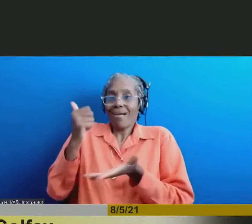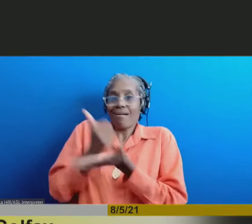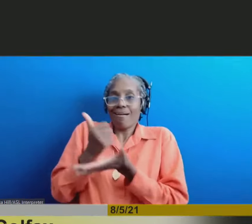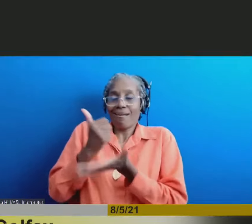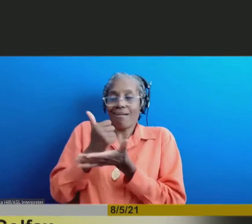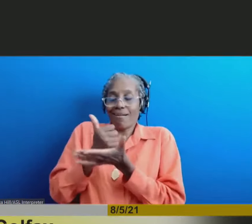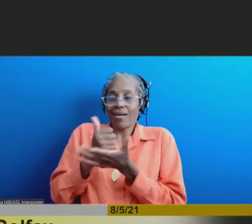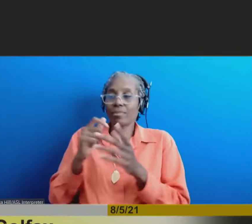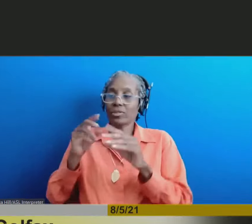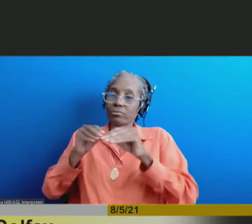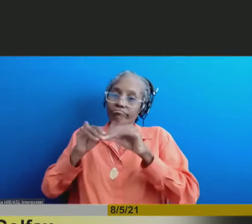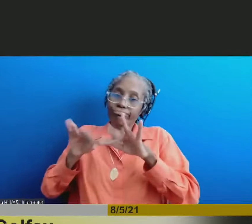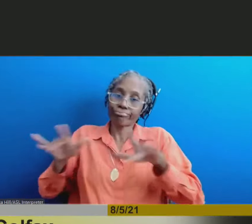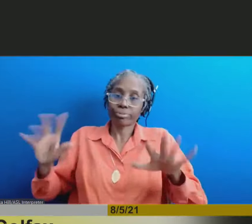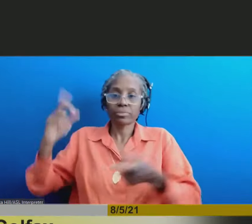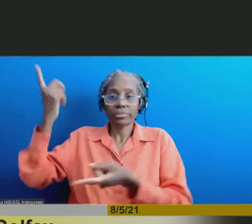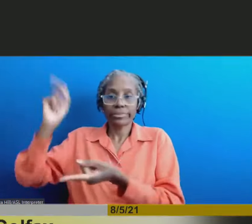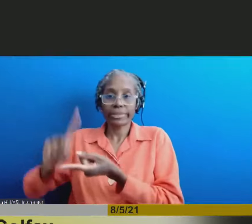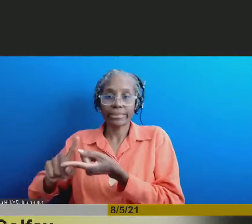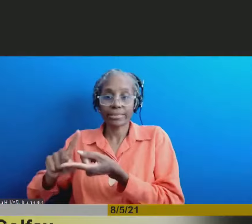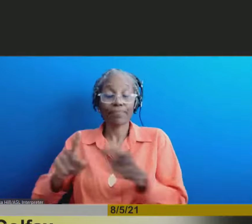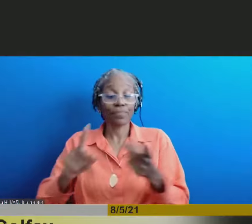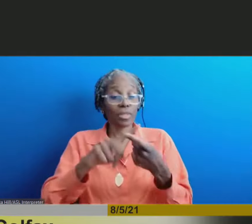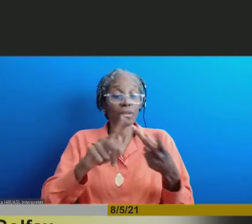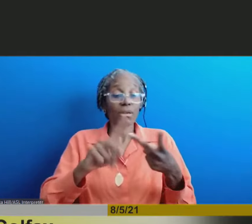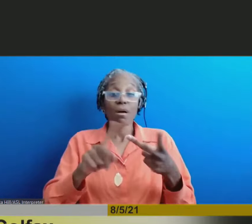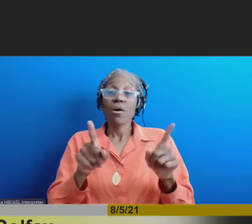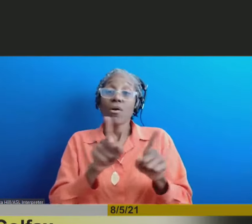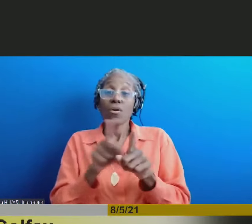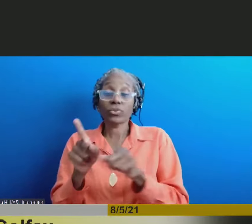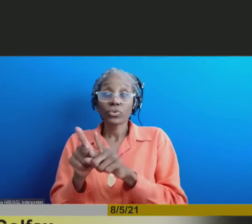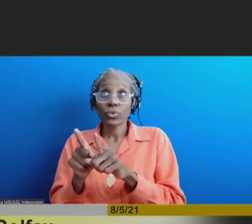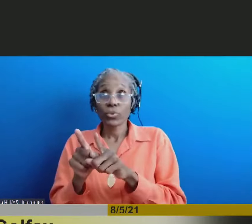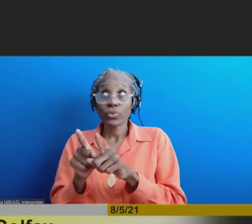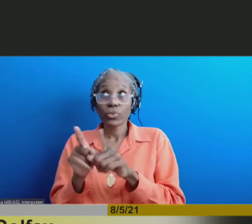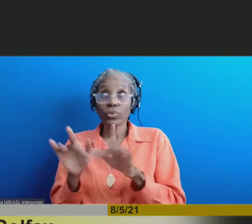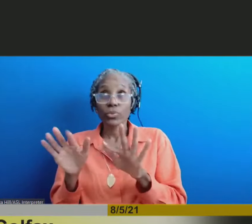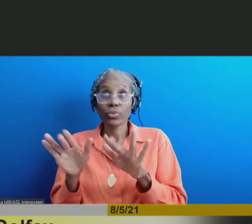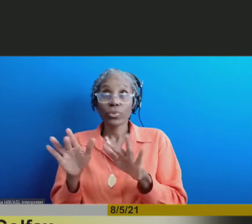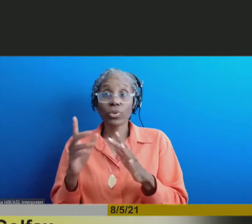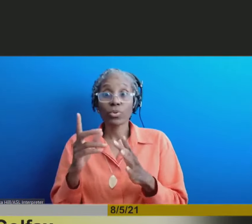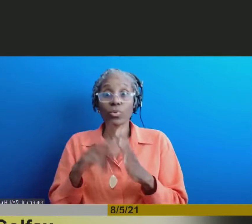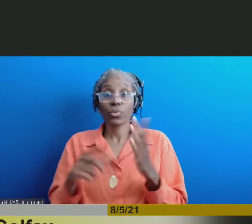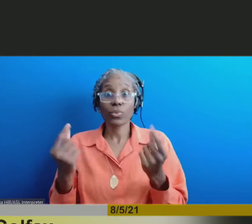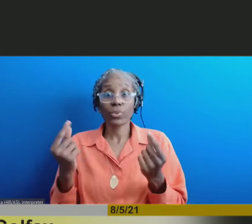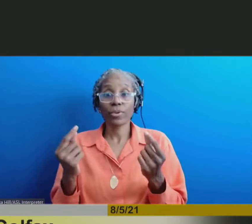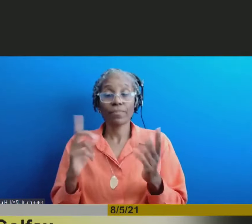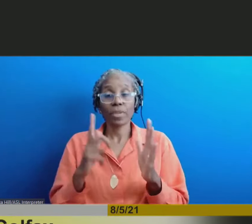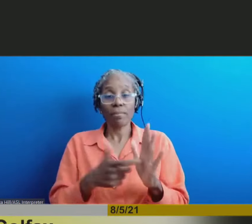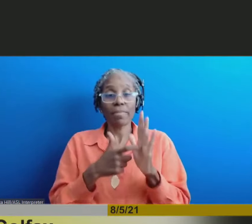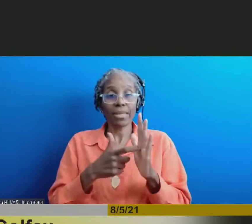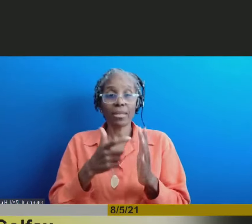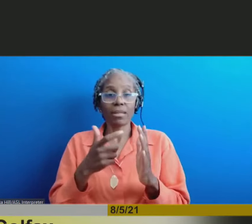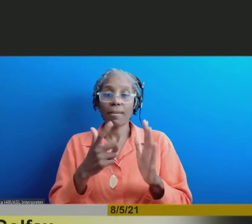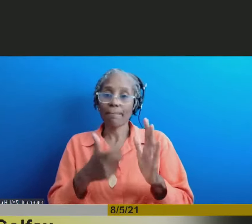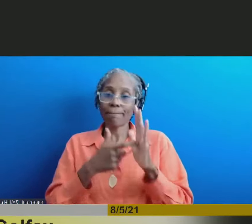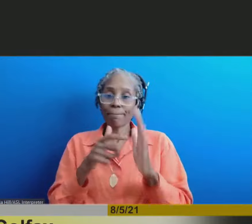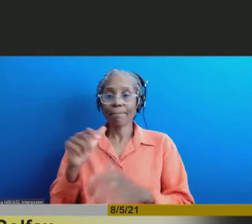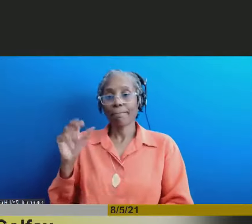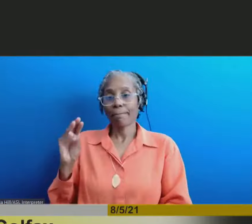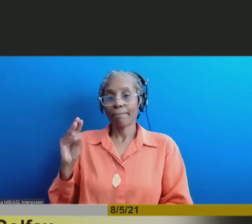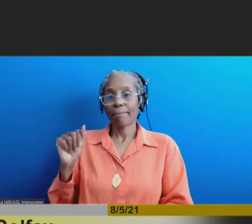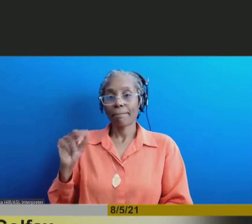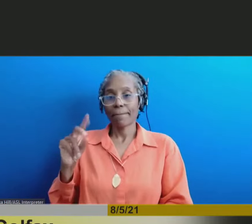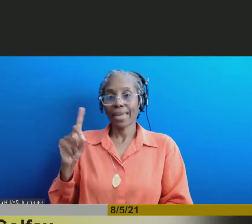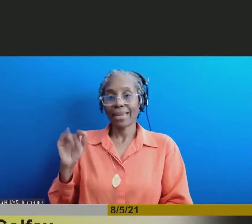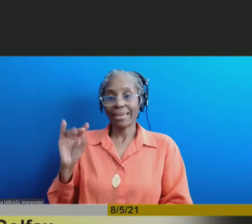the virus. The other thing that we're doing is mandating vaccines in certain